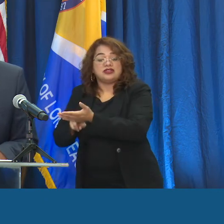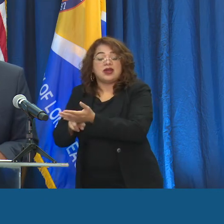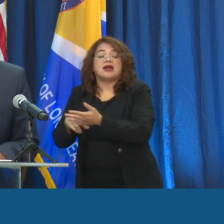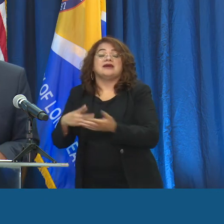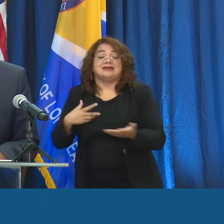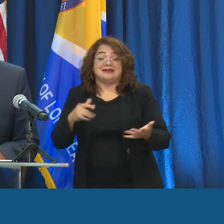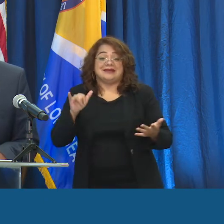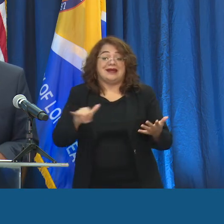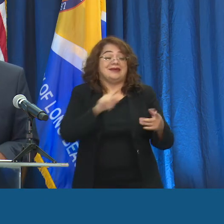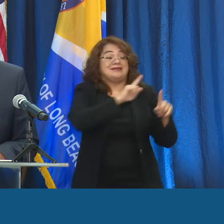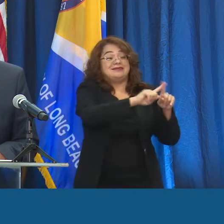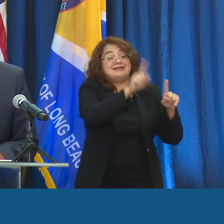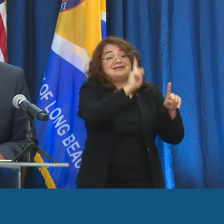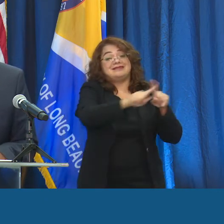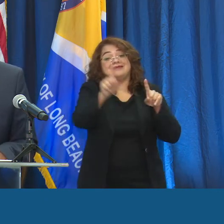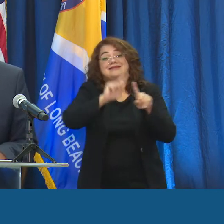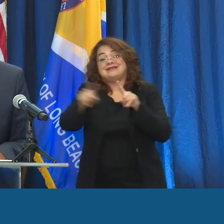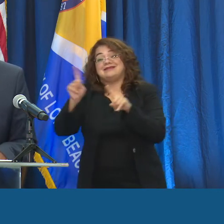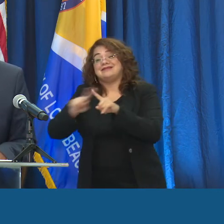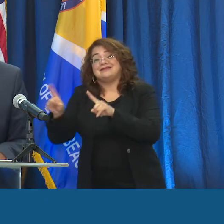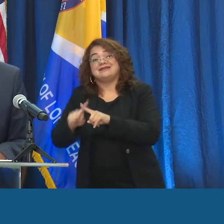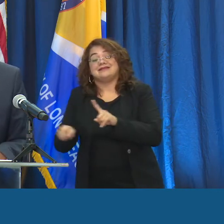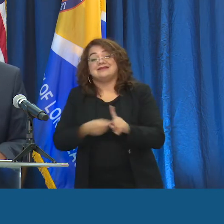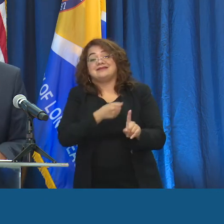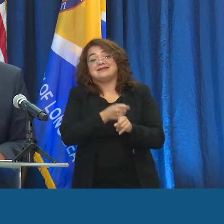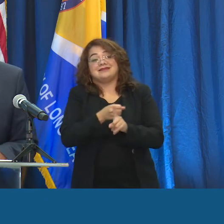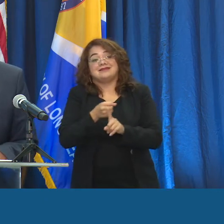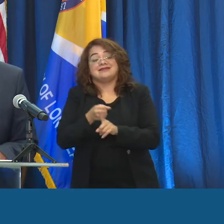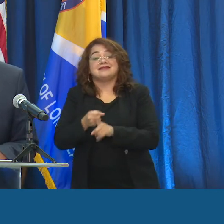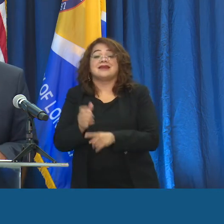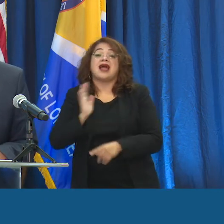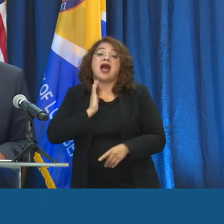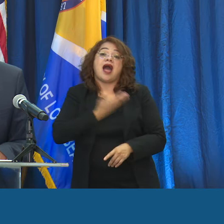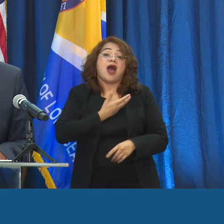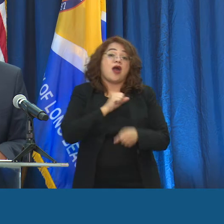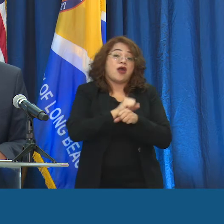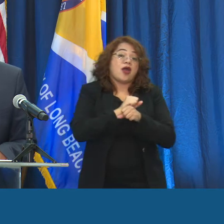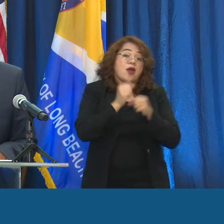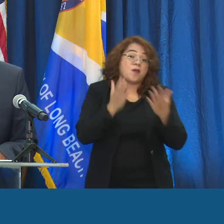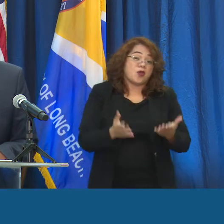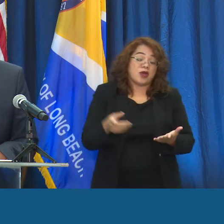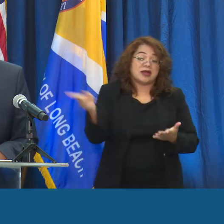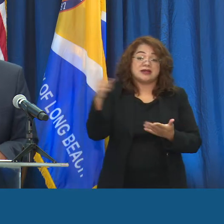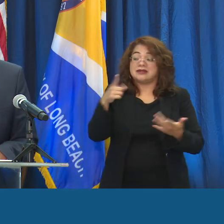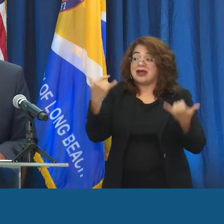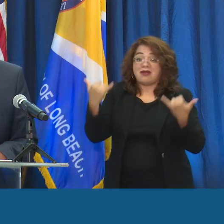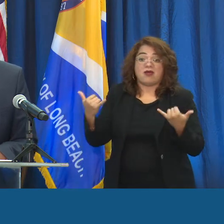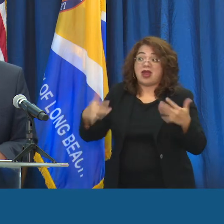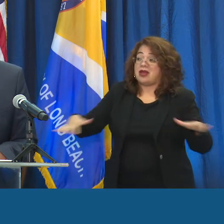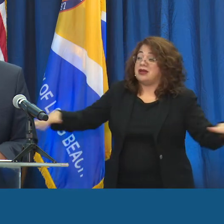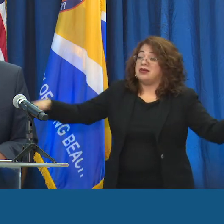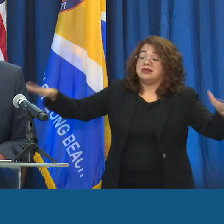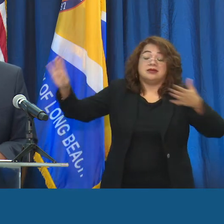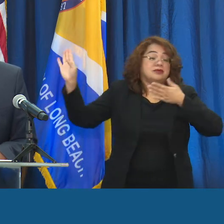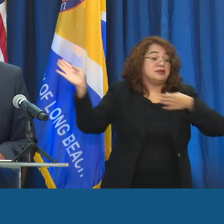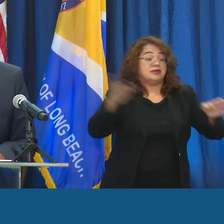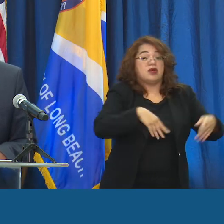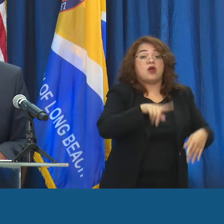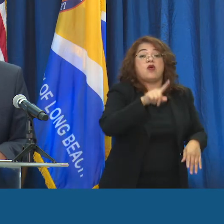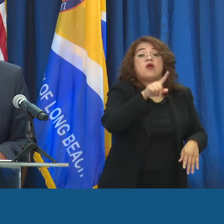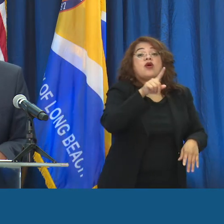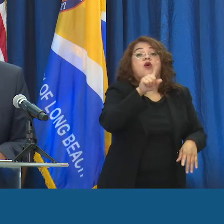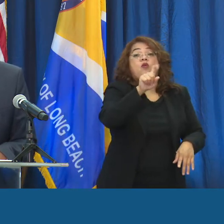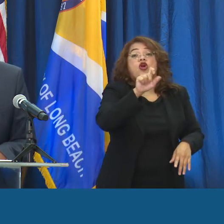I want to talk a little bit about the impact on our employees who are just doing so much work right now for COVID. There are 136